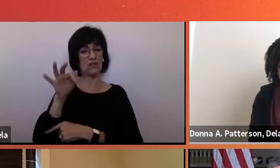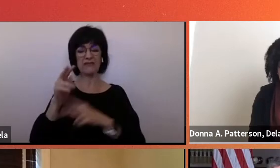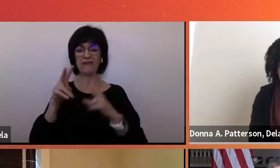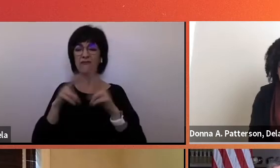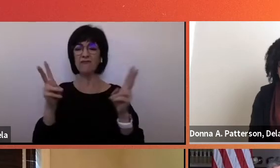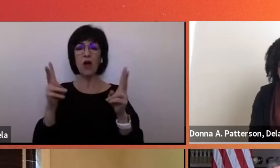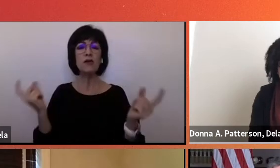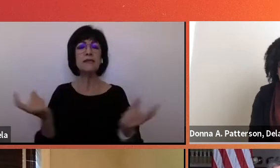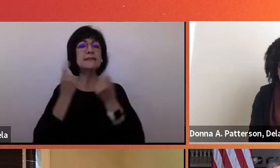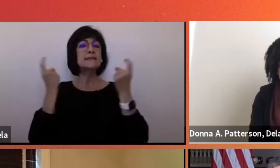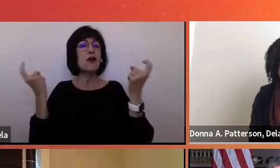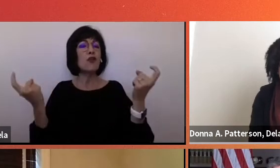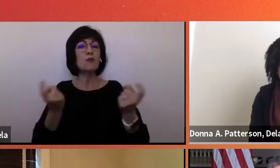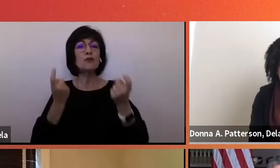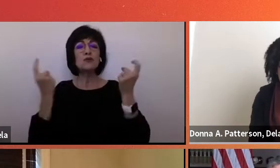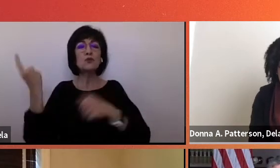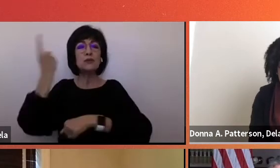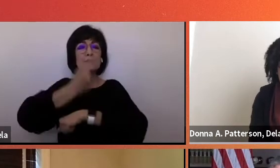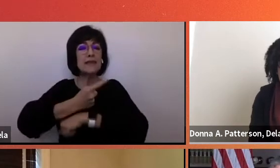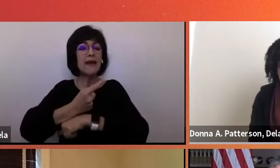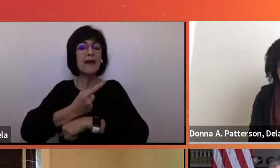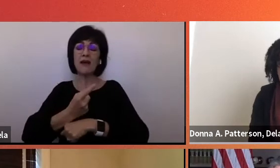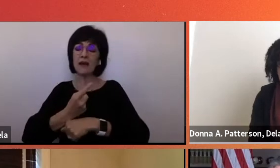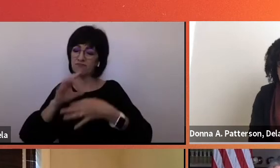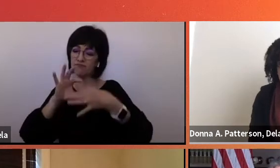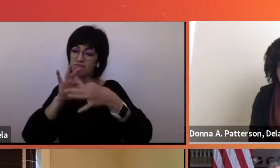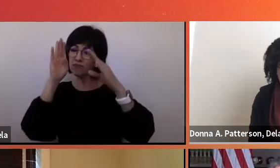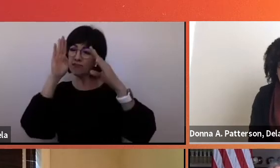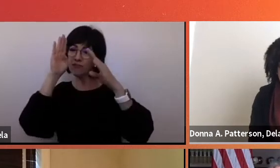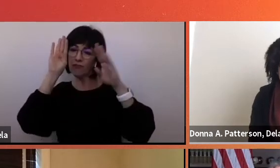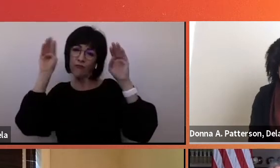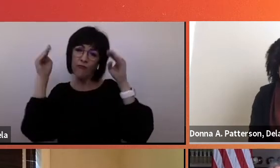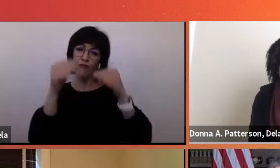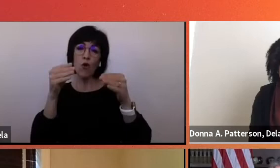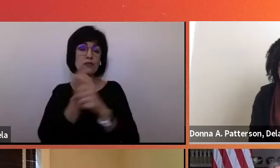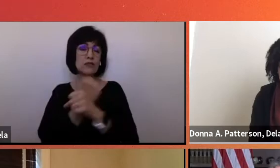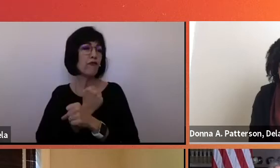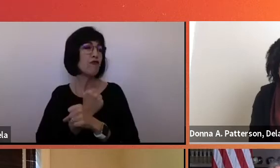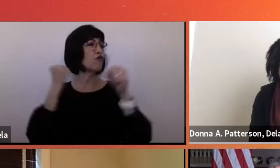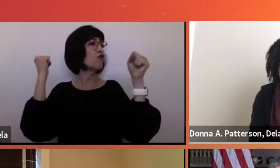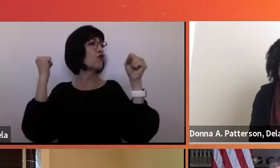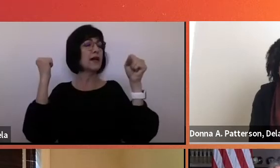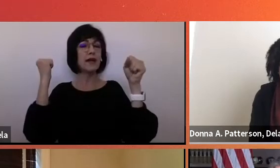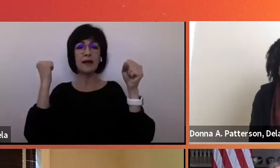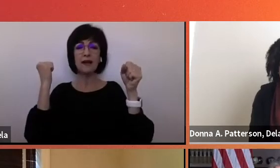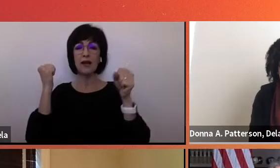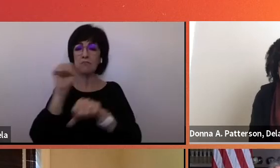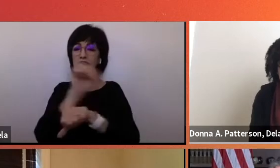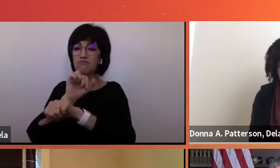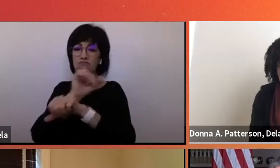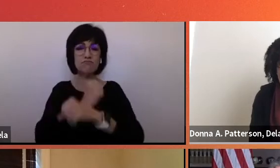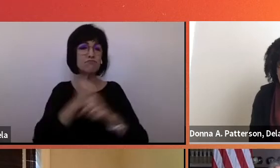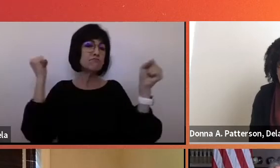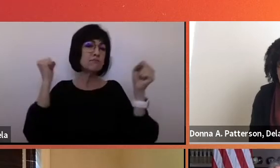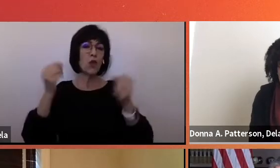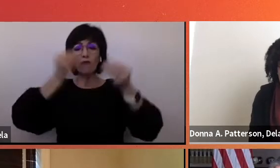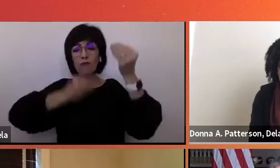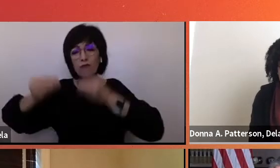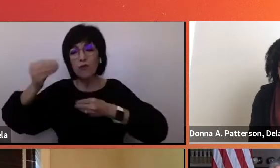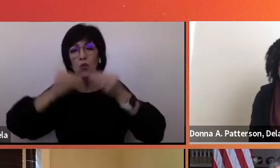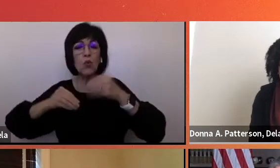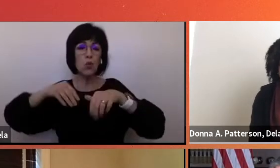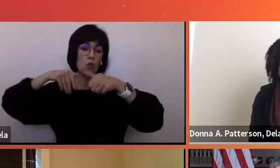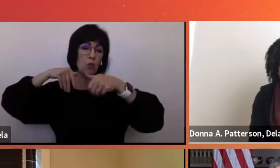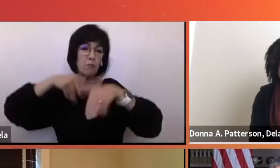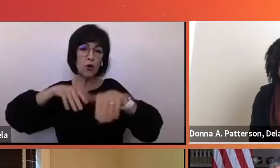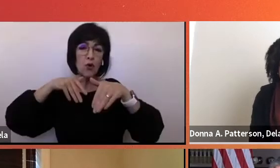a space of freedom, of liberation. There were fireworks, there was food, there were parades, and